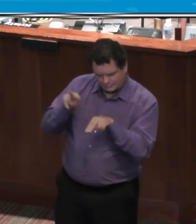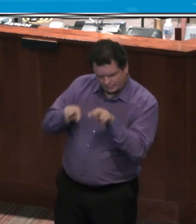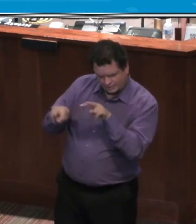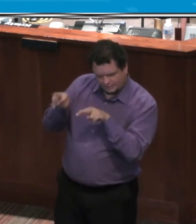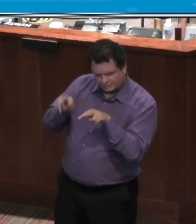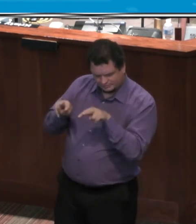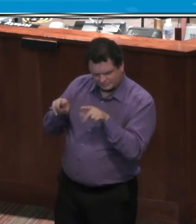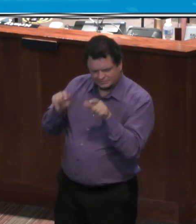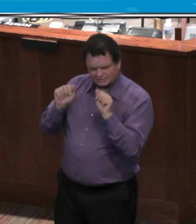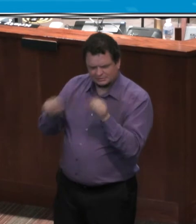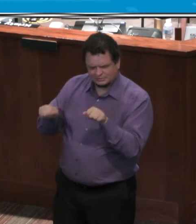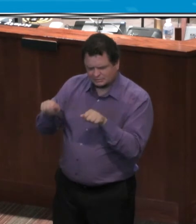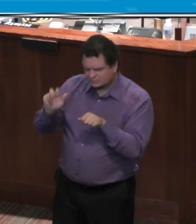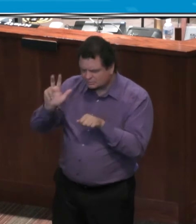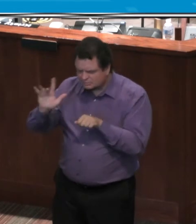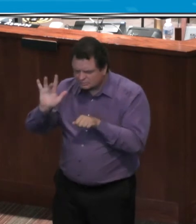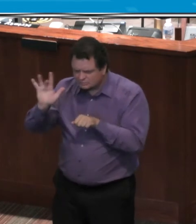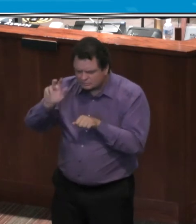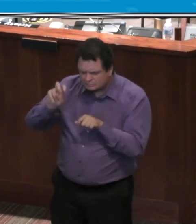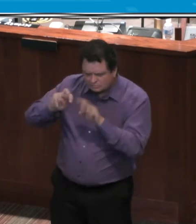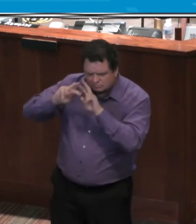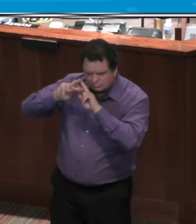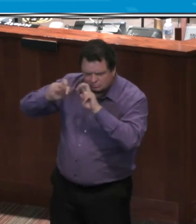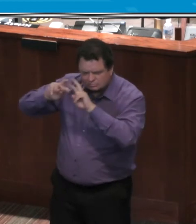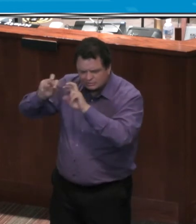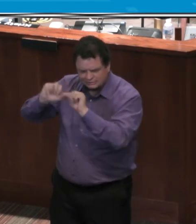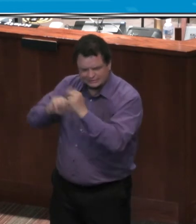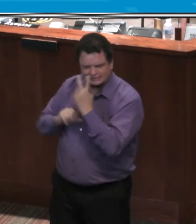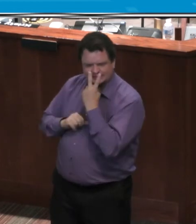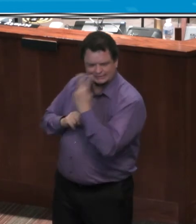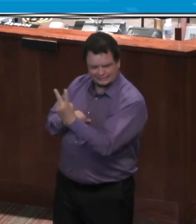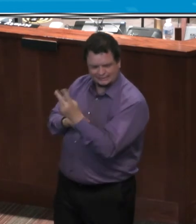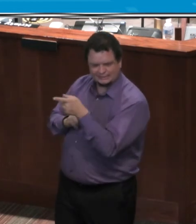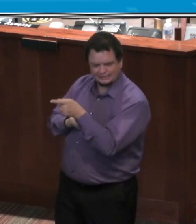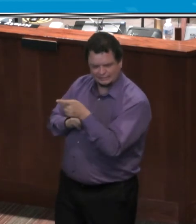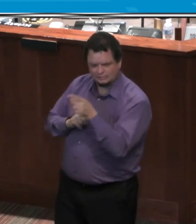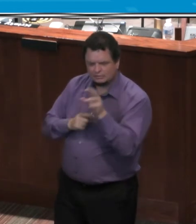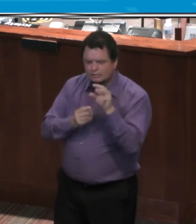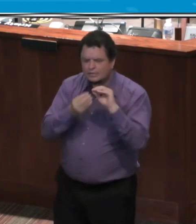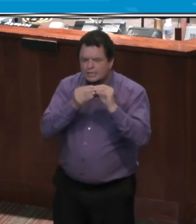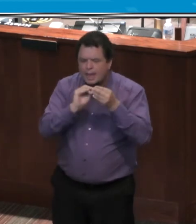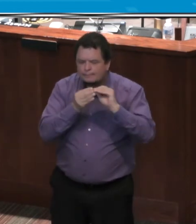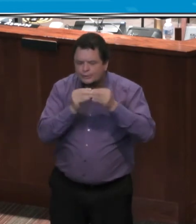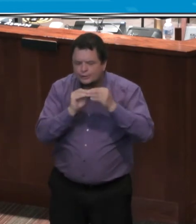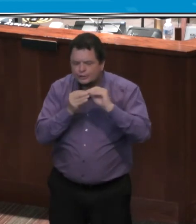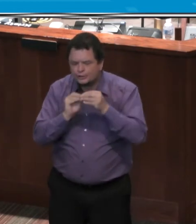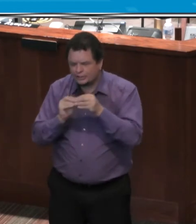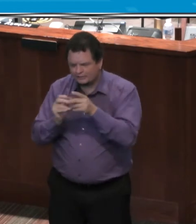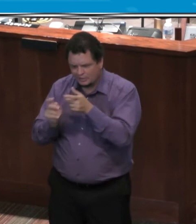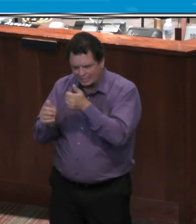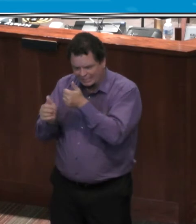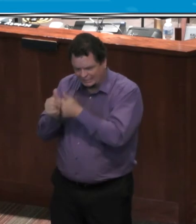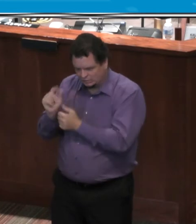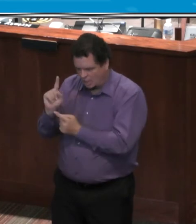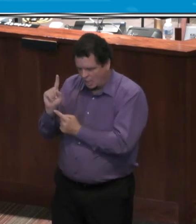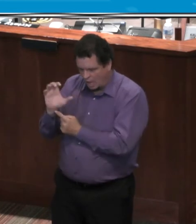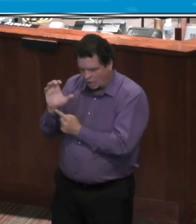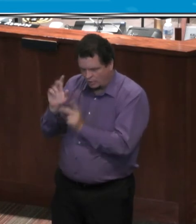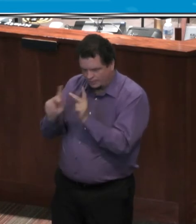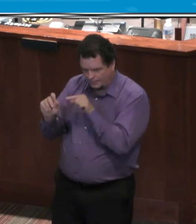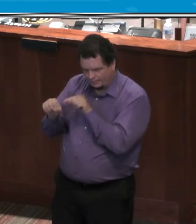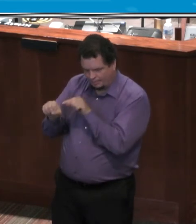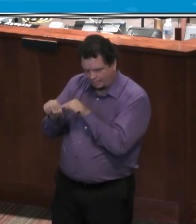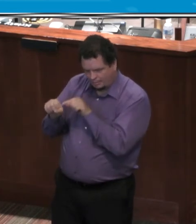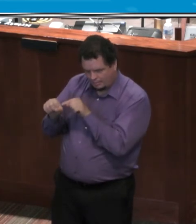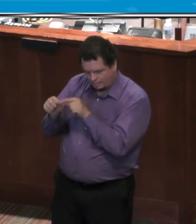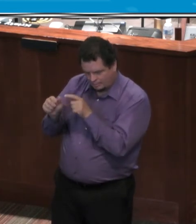you both the rate in terms of new cases per 100K over the last 14 days, but also actually the raw count of cases. And across, again,